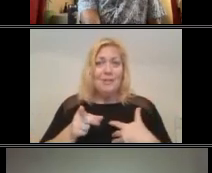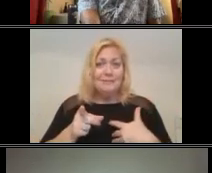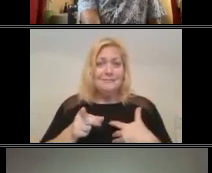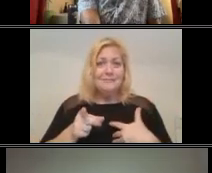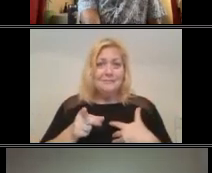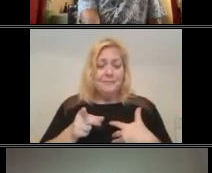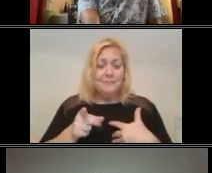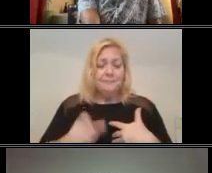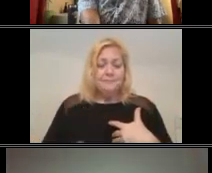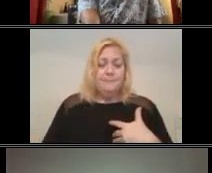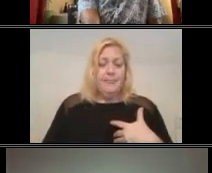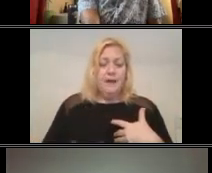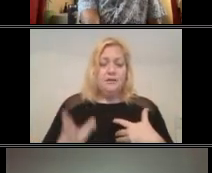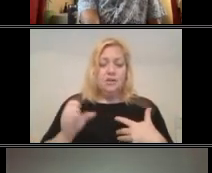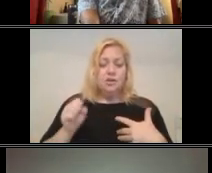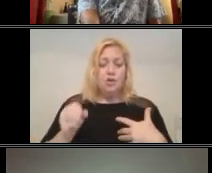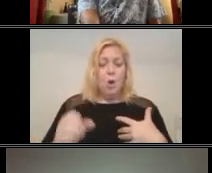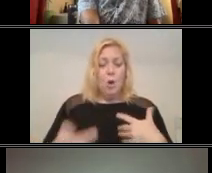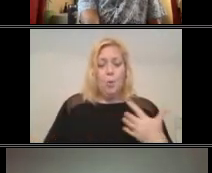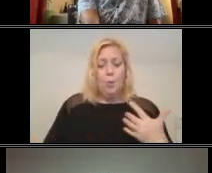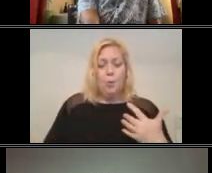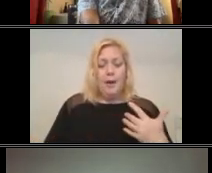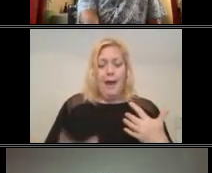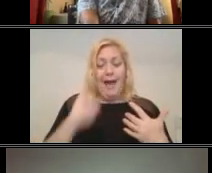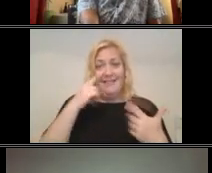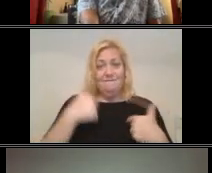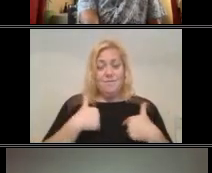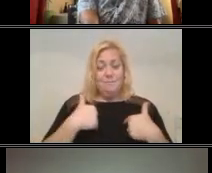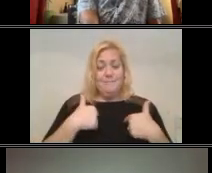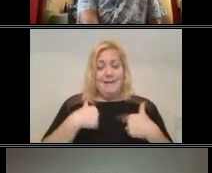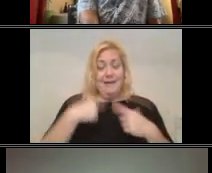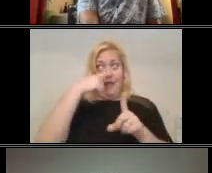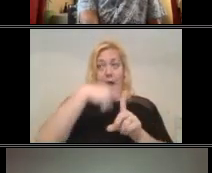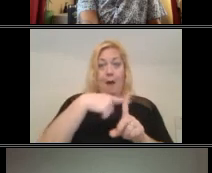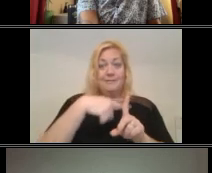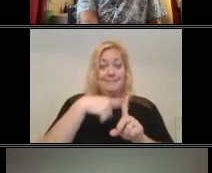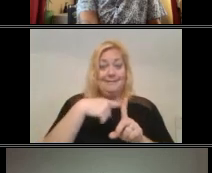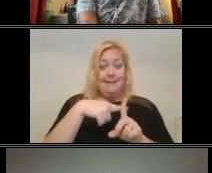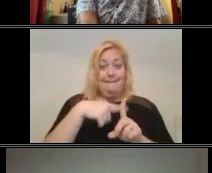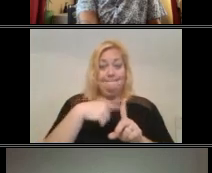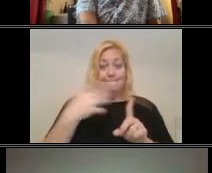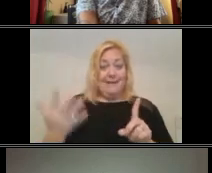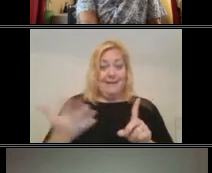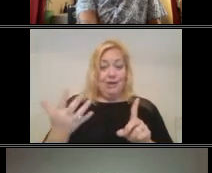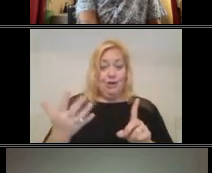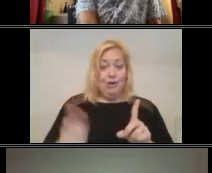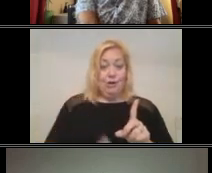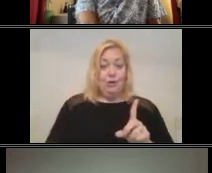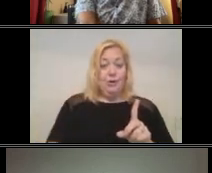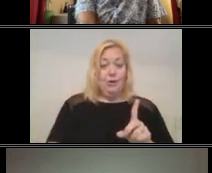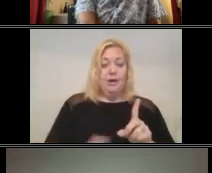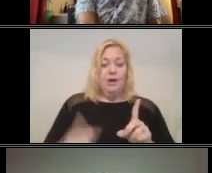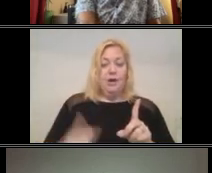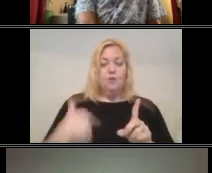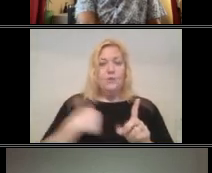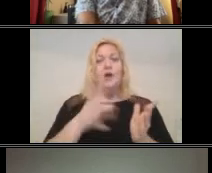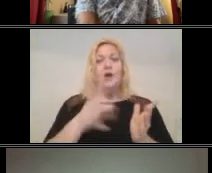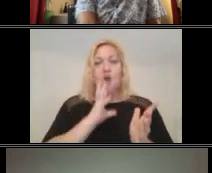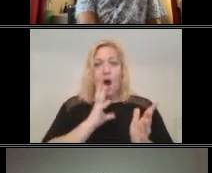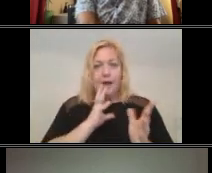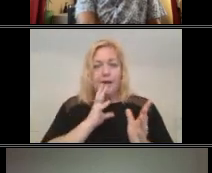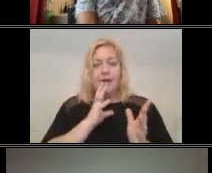And so I think for me, the optimism here is that, we're talking about it, but I